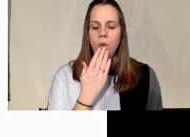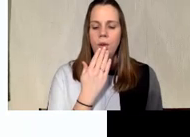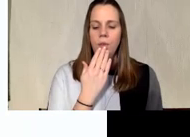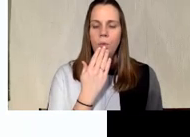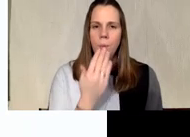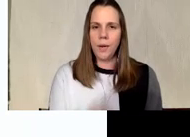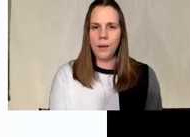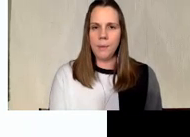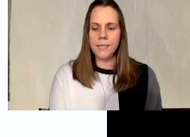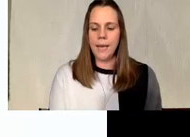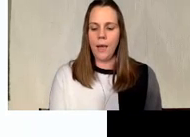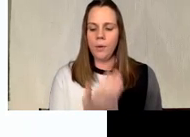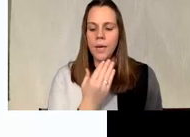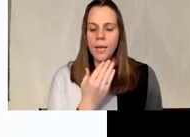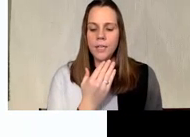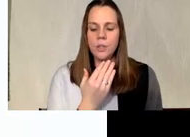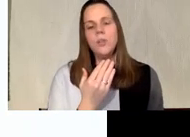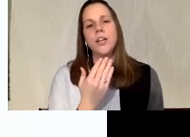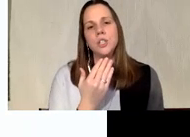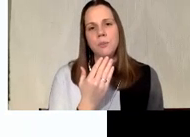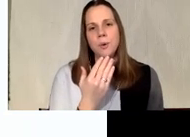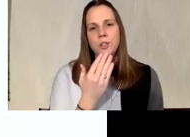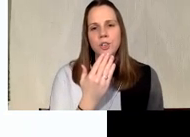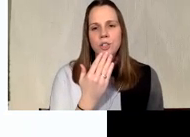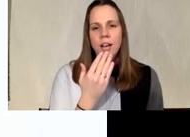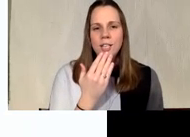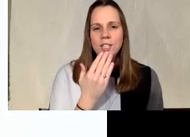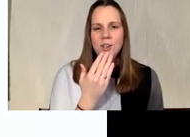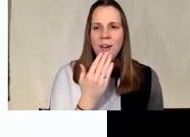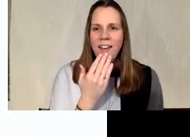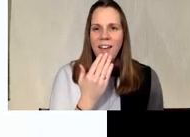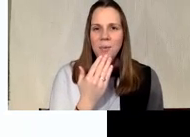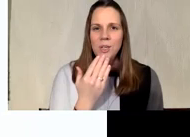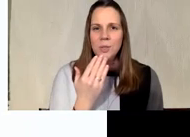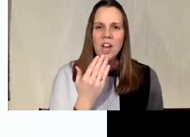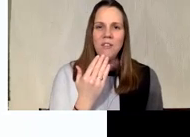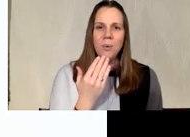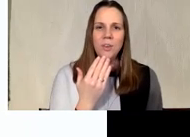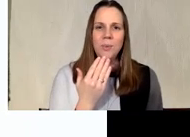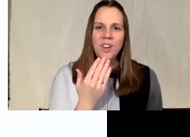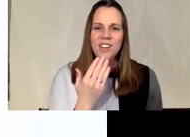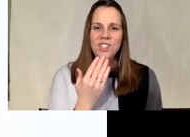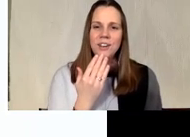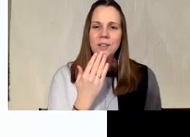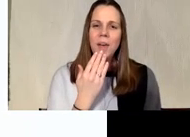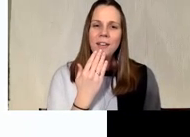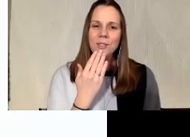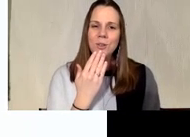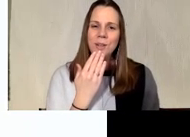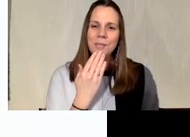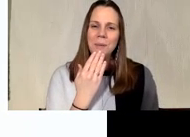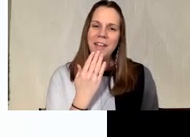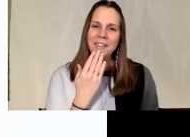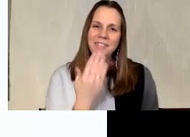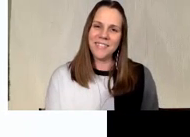you move your hand forward and a bit down in the direction of the person you're talking to. And we use nonverbal communication here as well. So